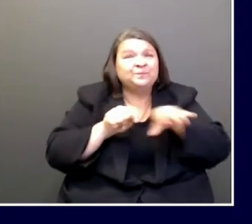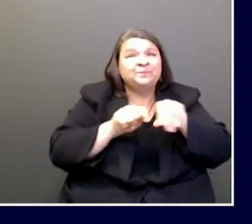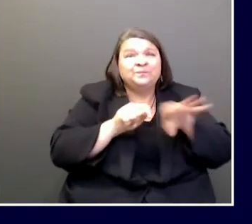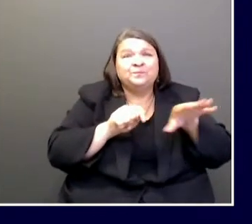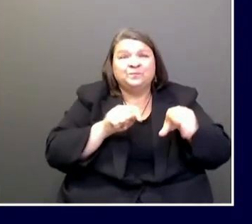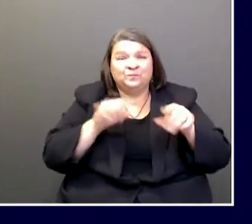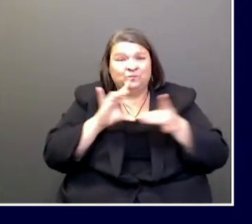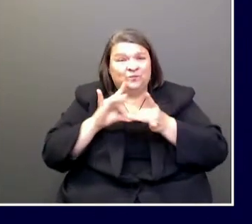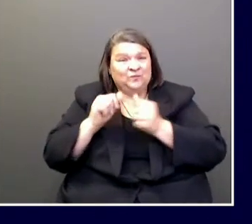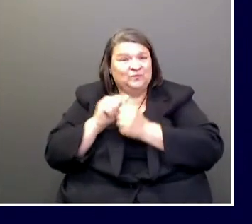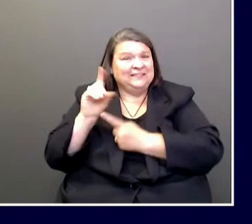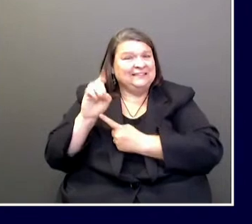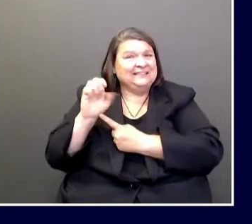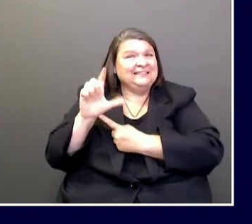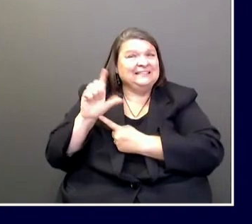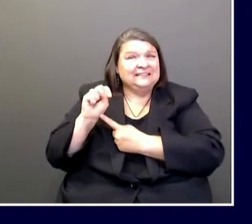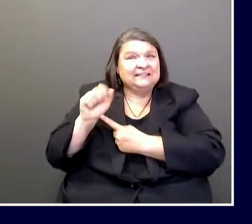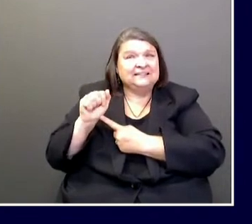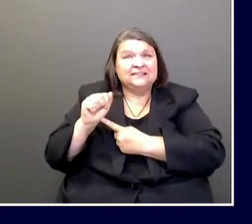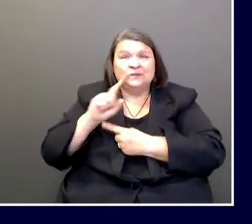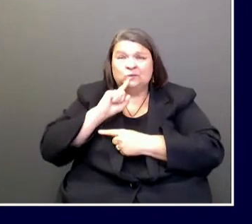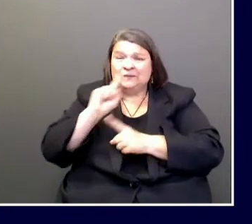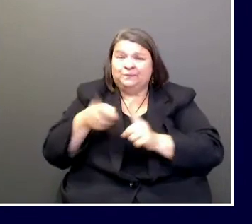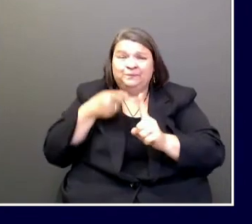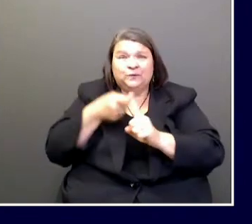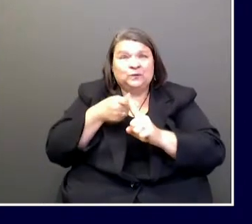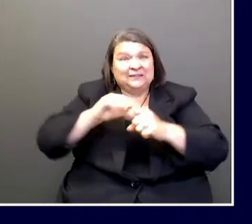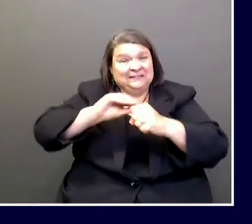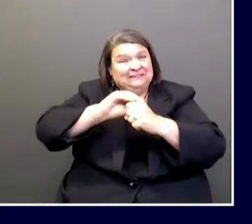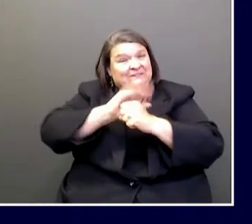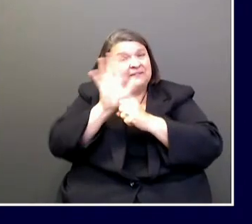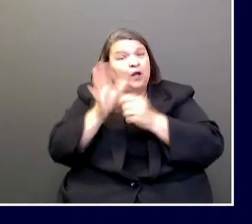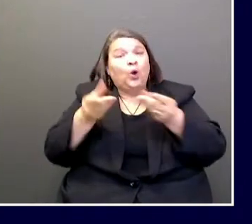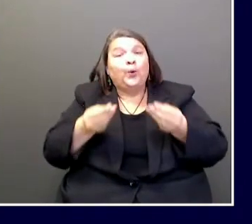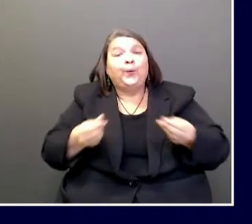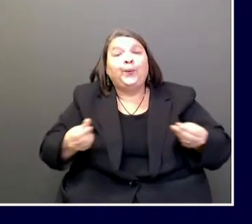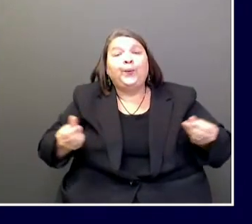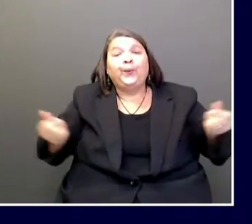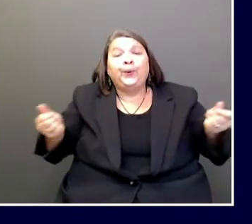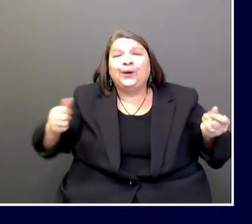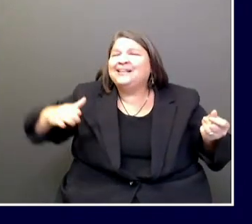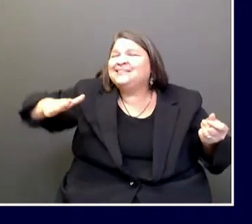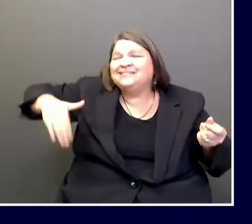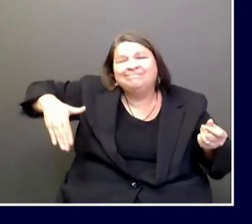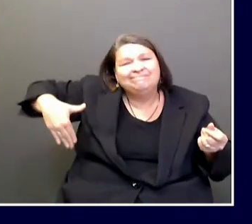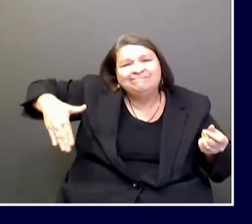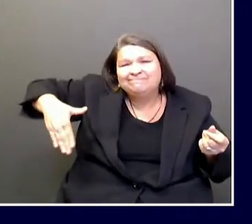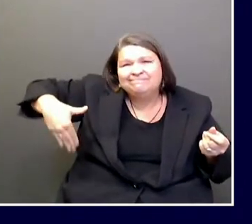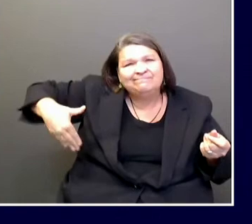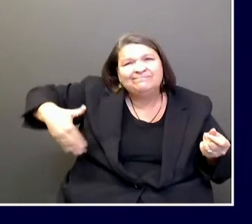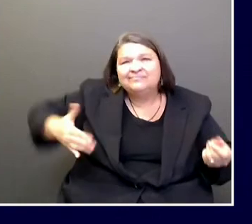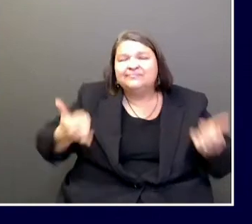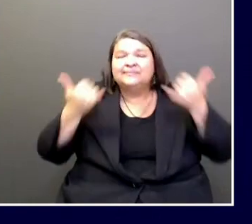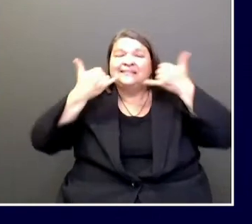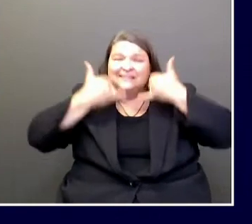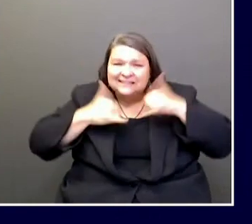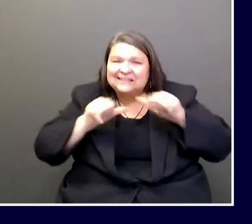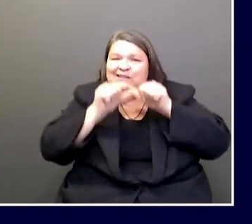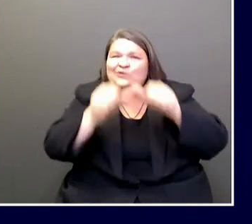pandemic. But it's also a reminder that this is science, and this is what science